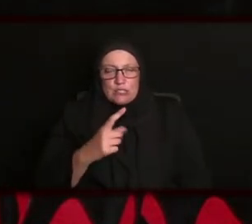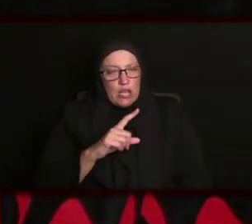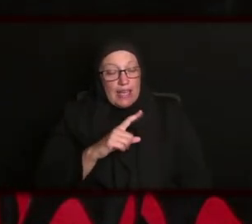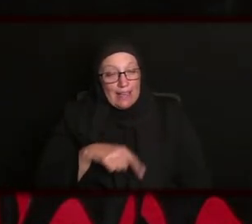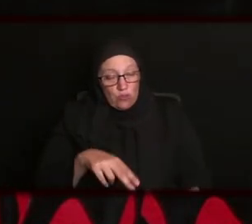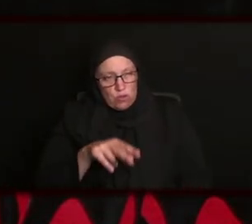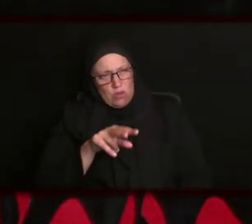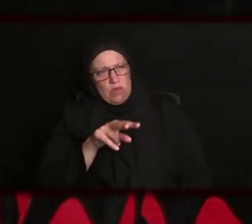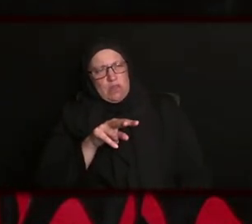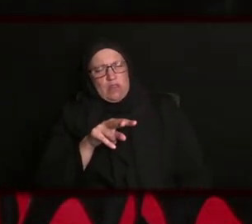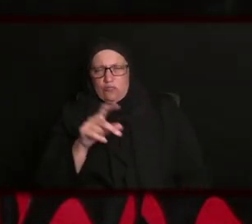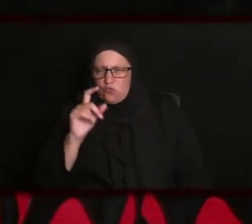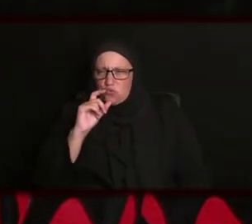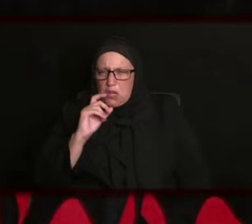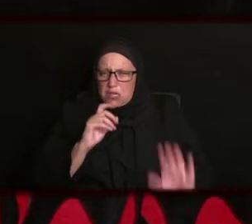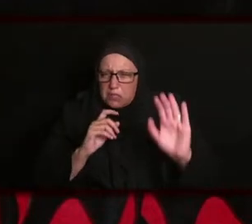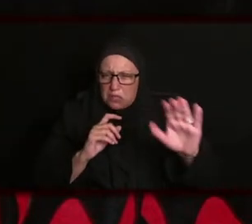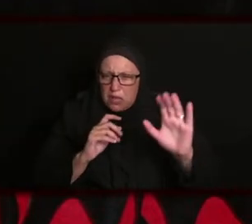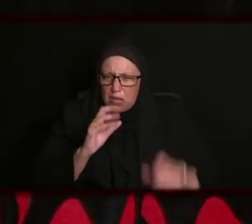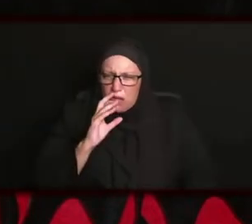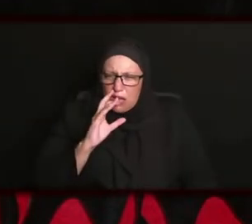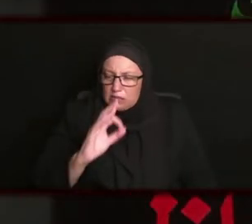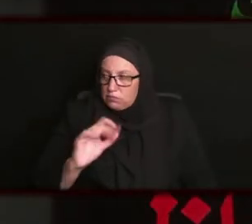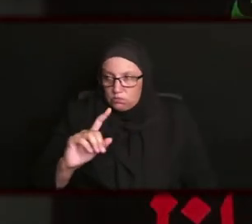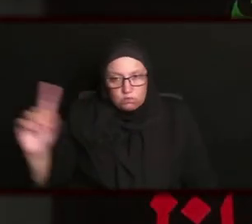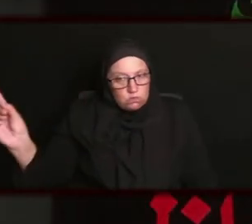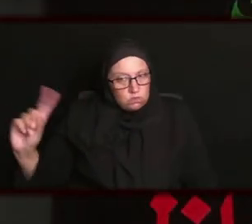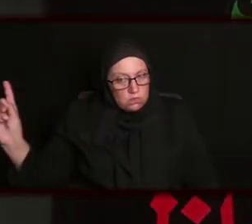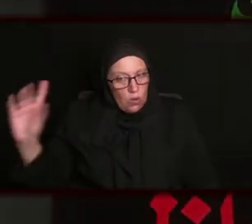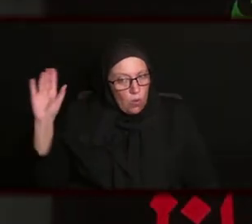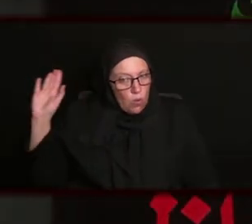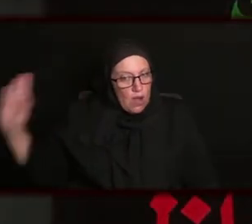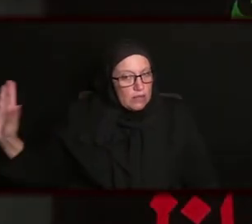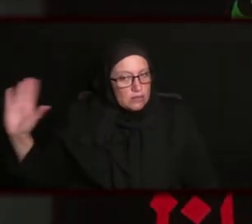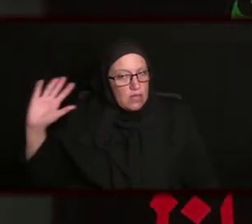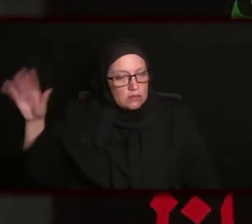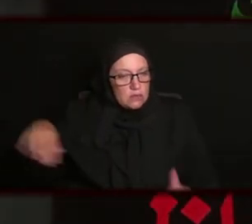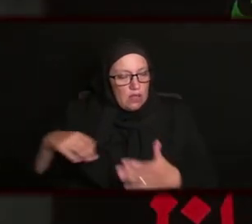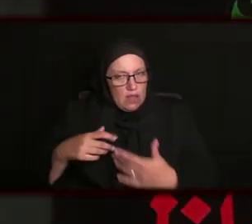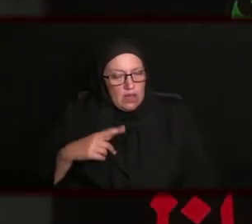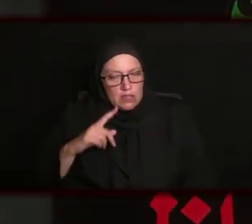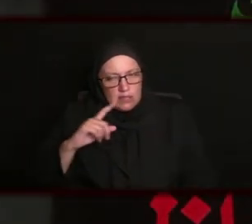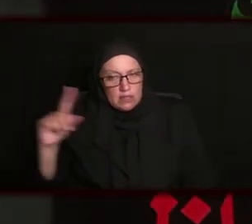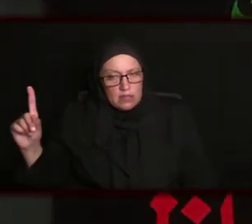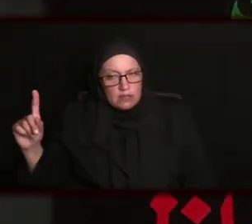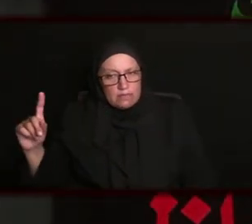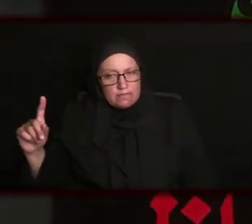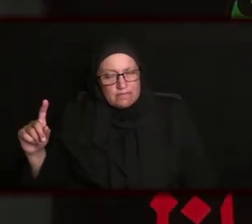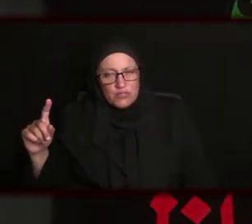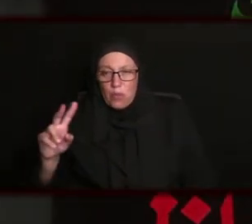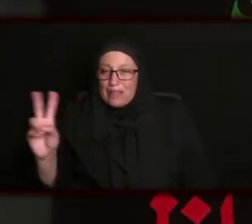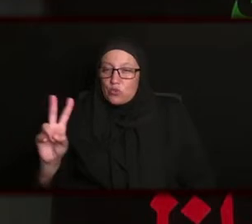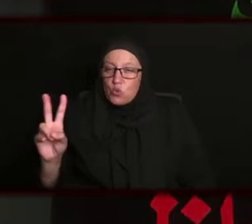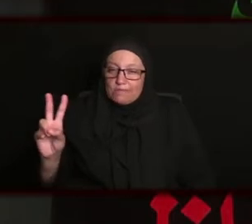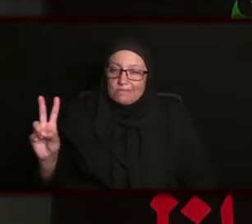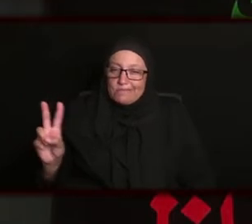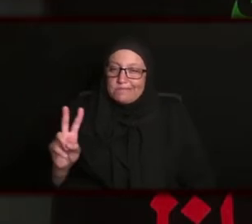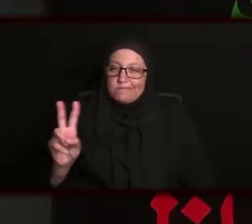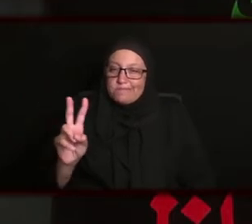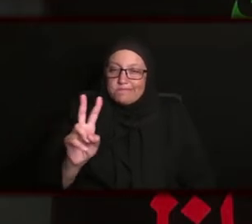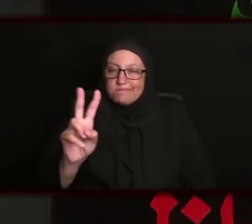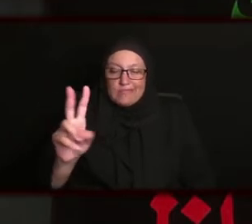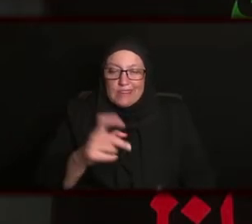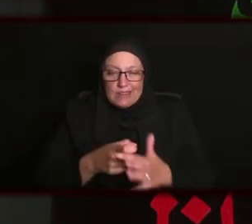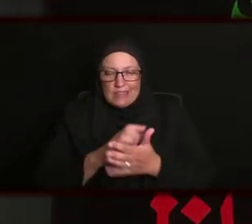you about it. And Musa says, yes, yes, yes. They go on their journey, and Musa sees something